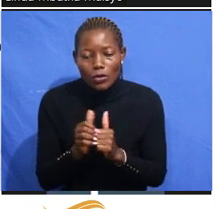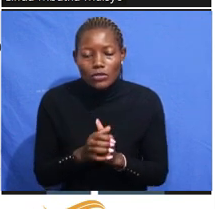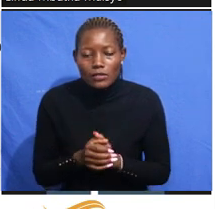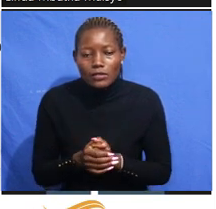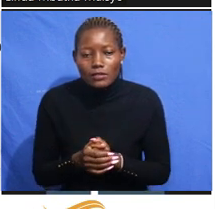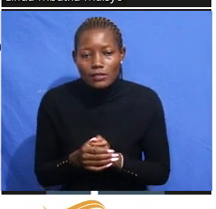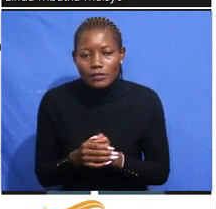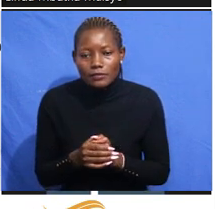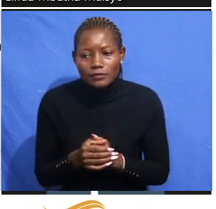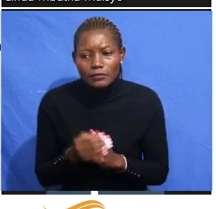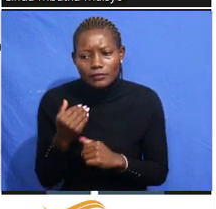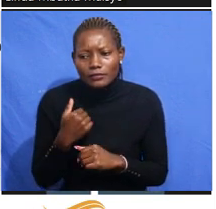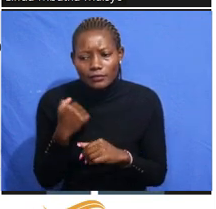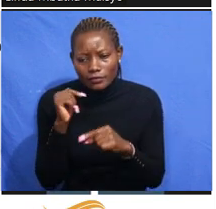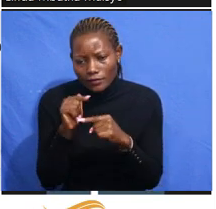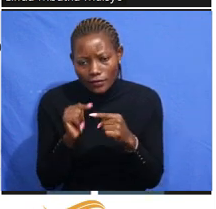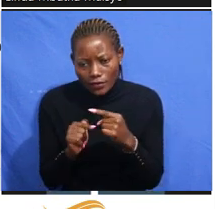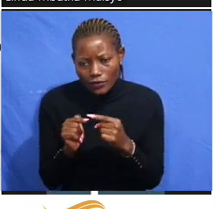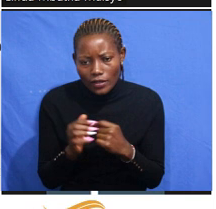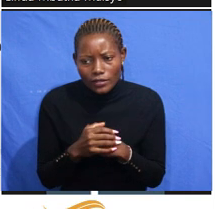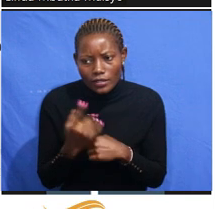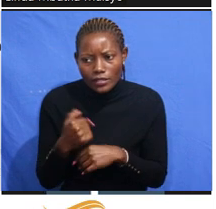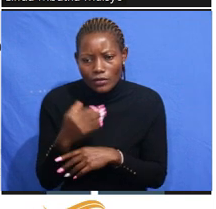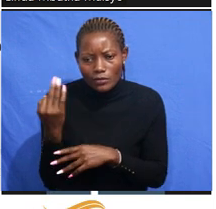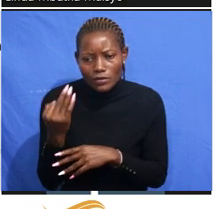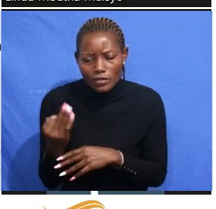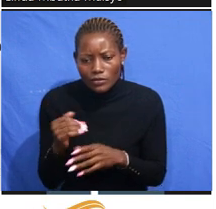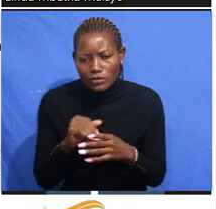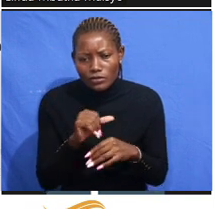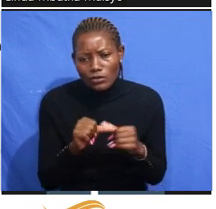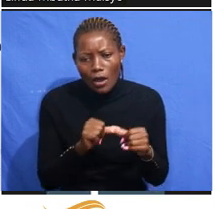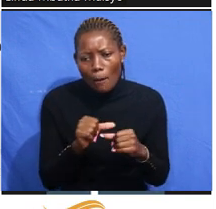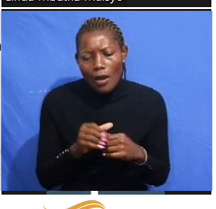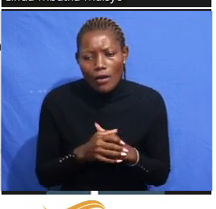I have divided the presentation into about